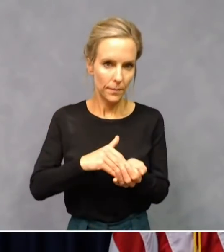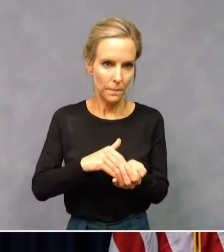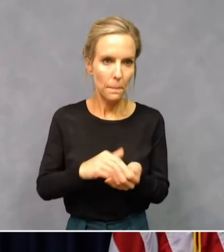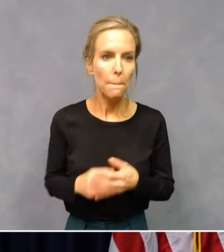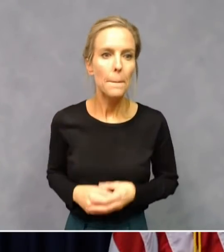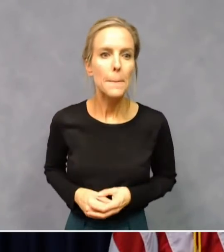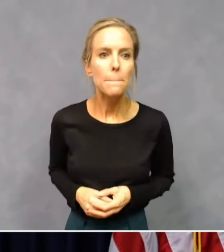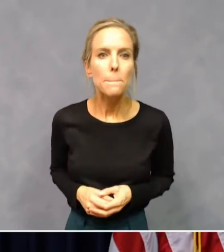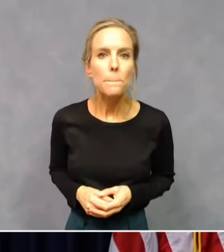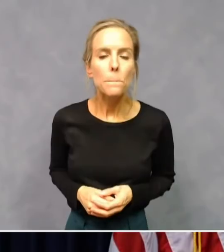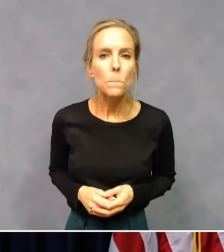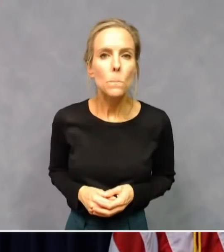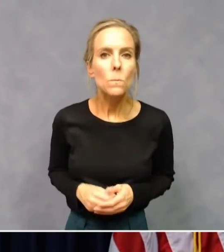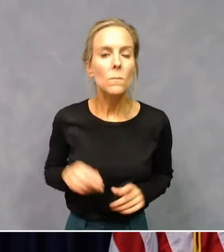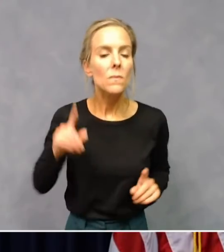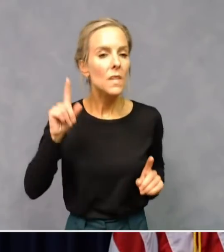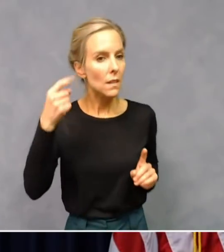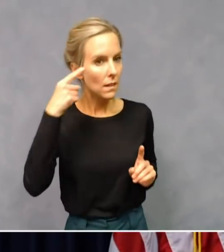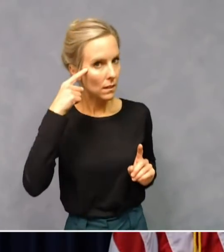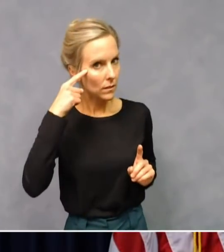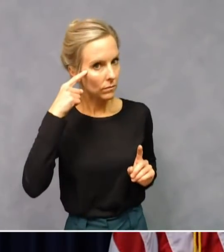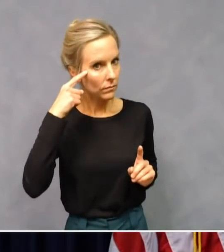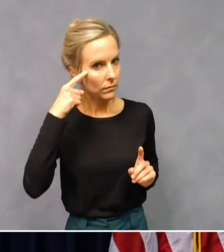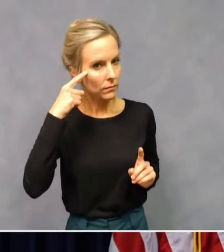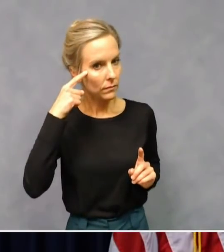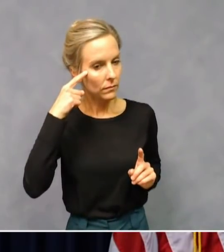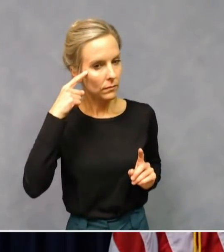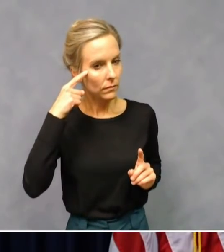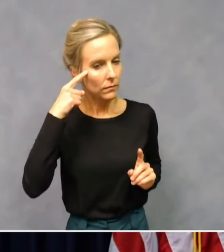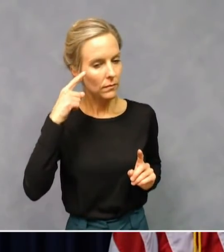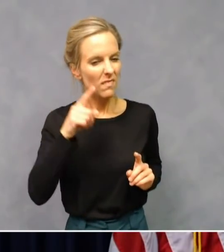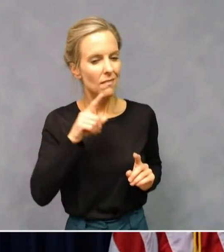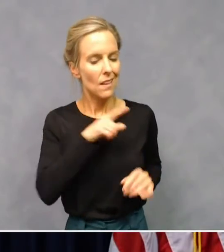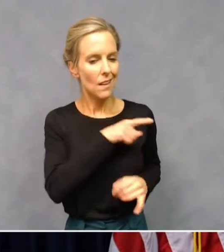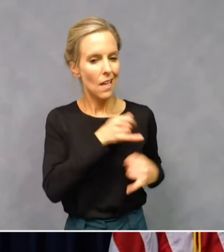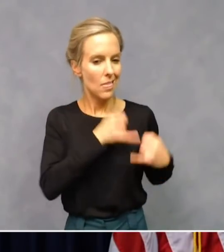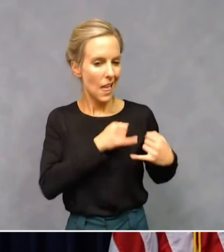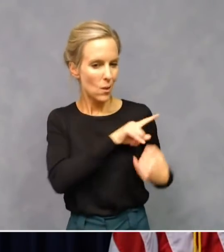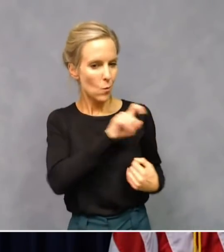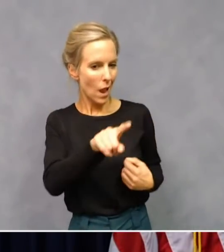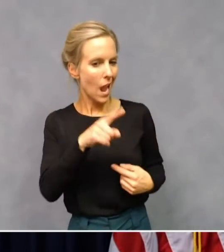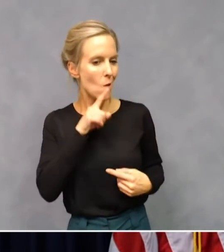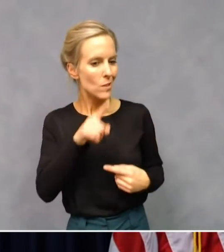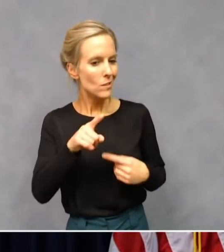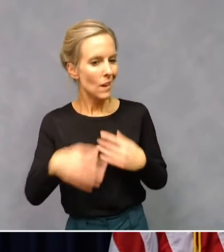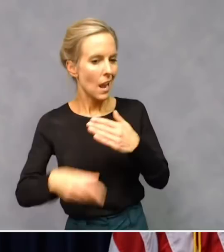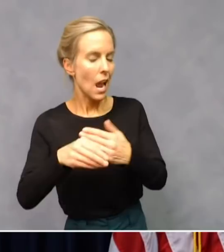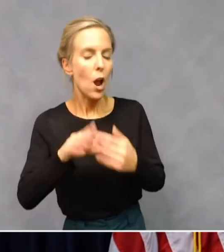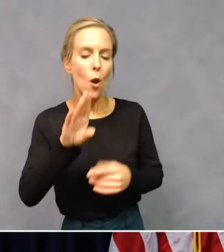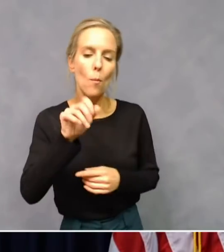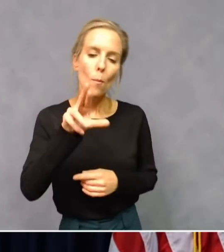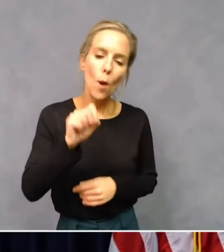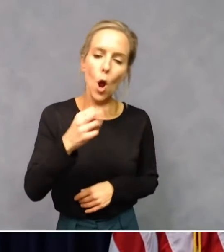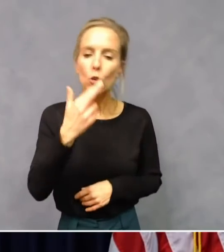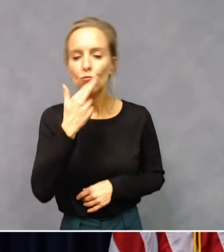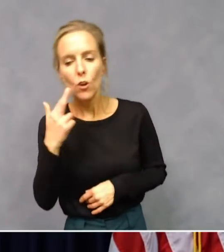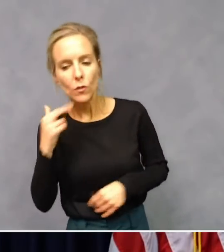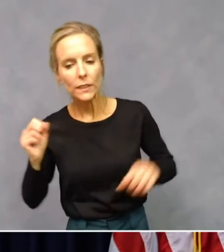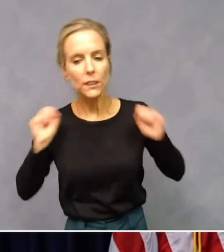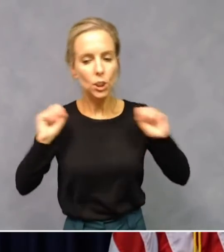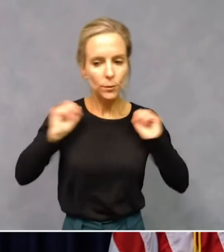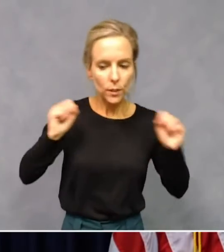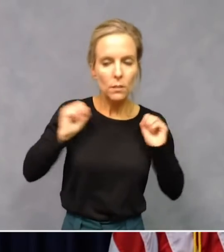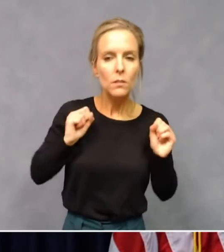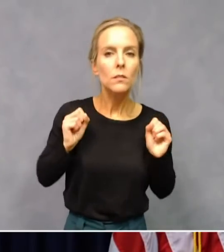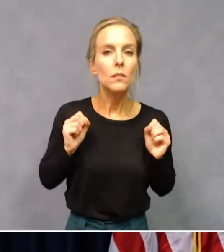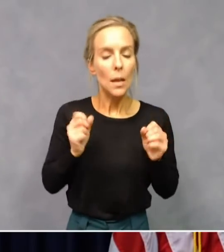Yeah, Governor, I guess following up on that last question about bars, restaurants, and gyms, and